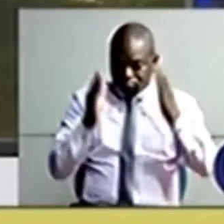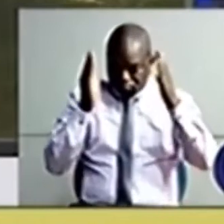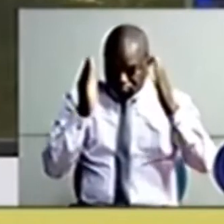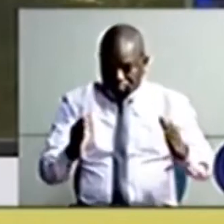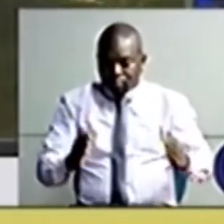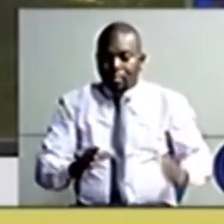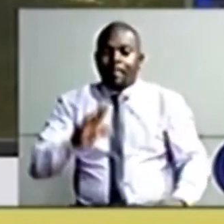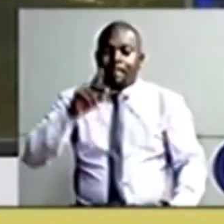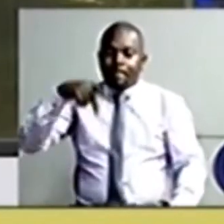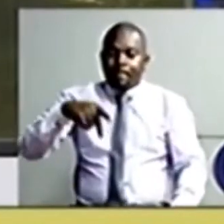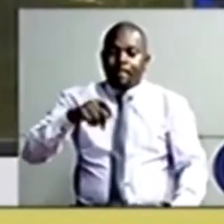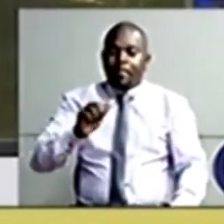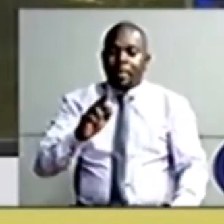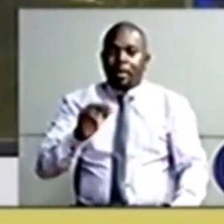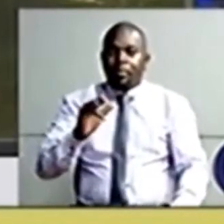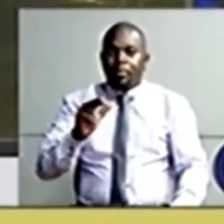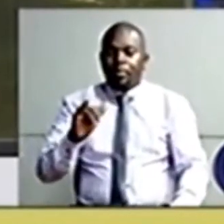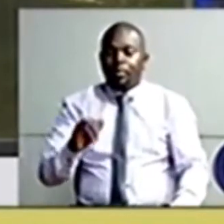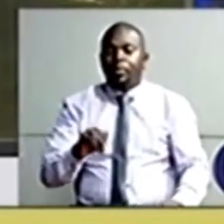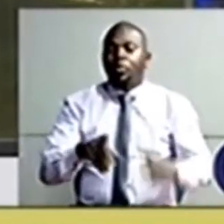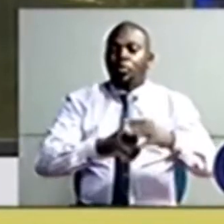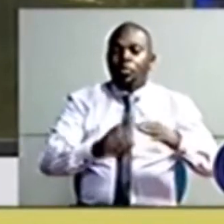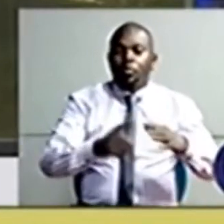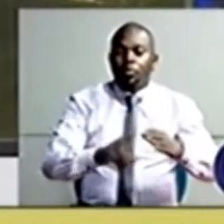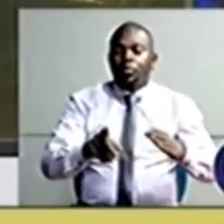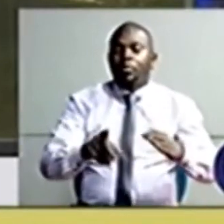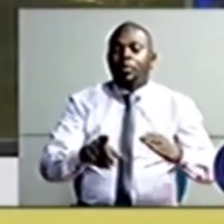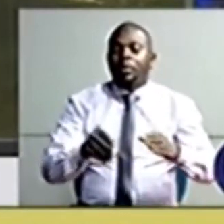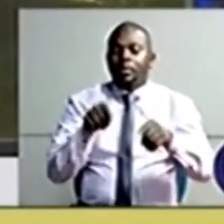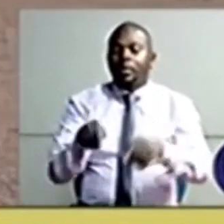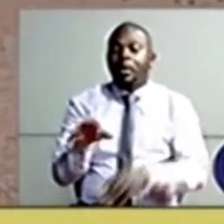Palorinya, a refugee hosting sub-county in their area.